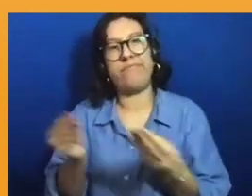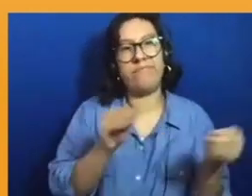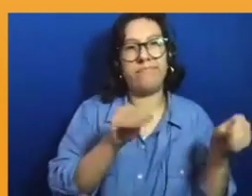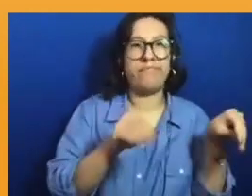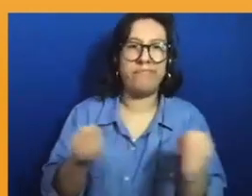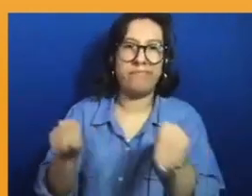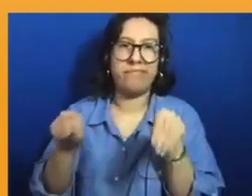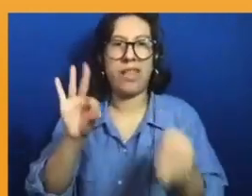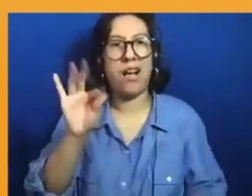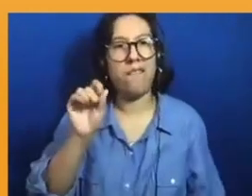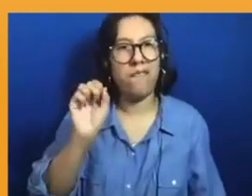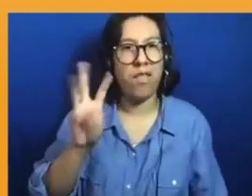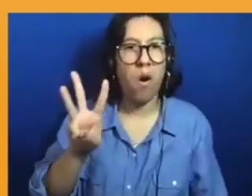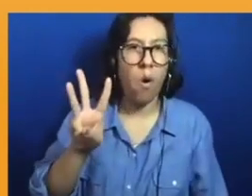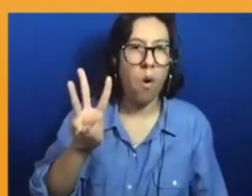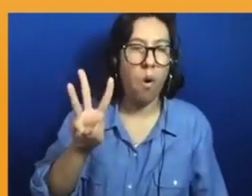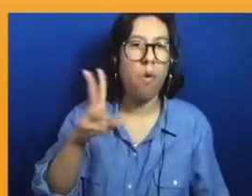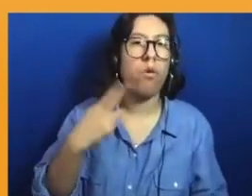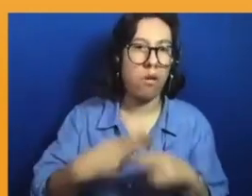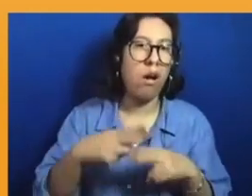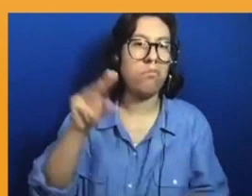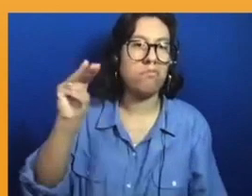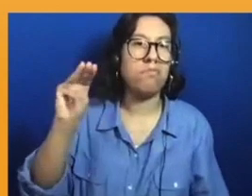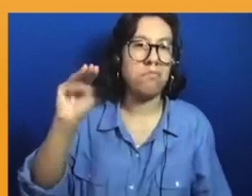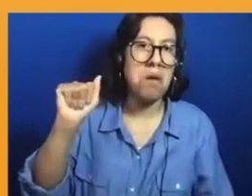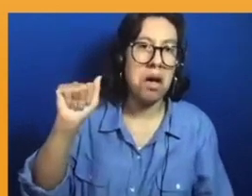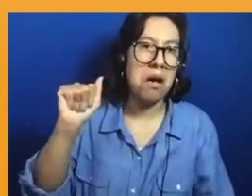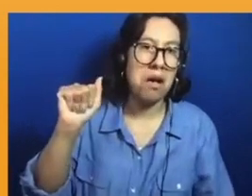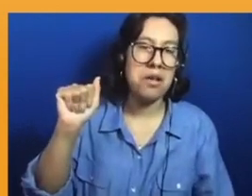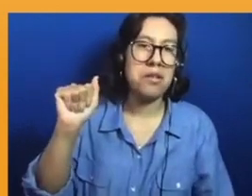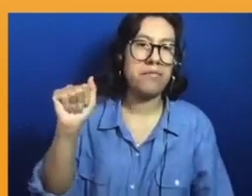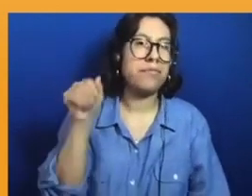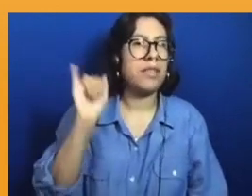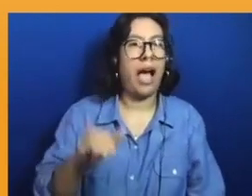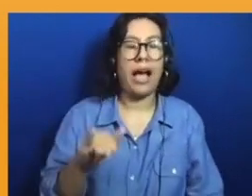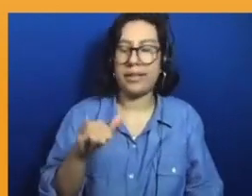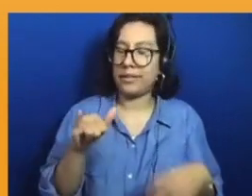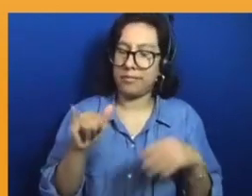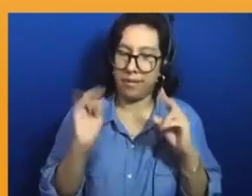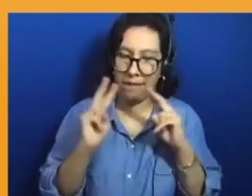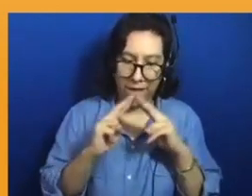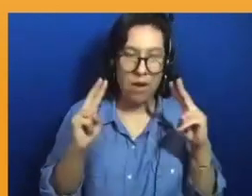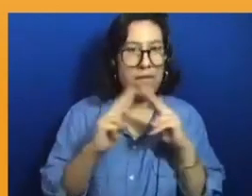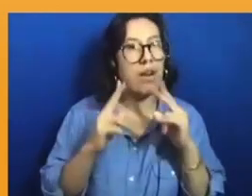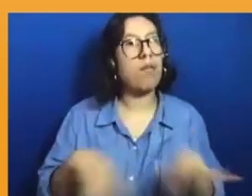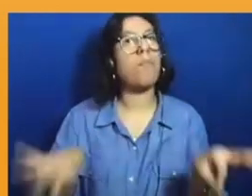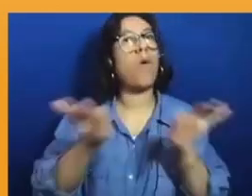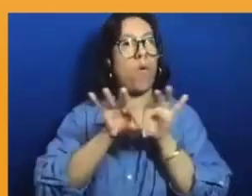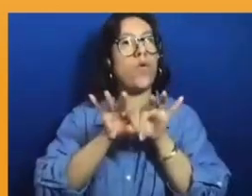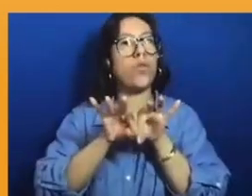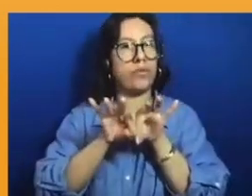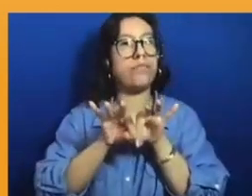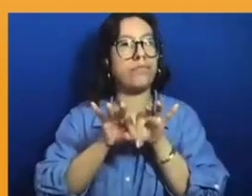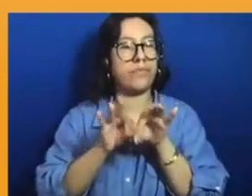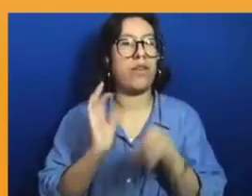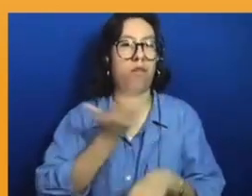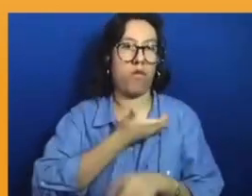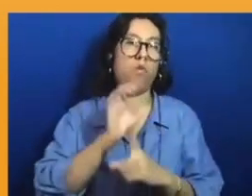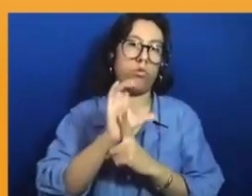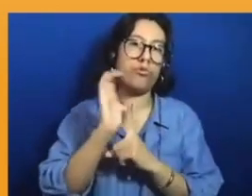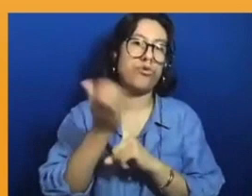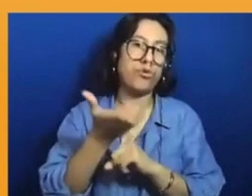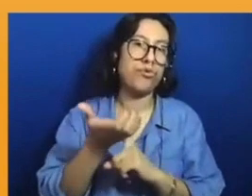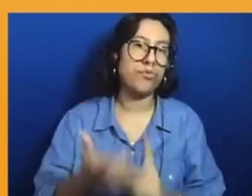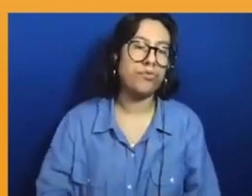Naina. It's called ma. And that's very, very important in our culture.